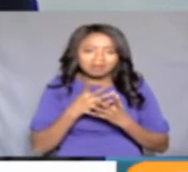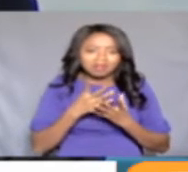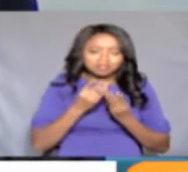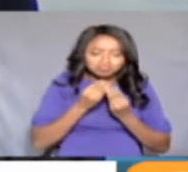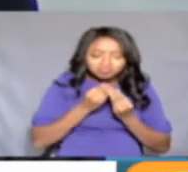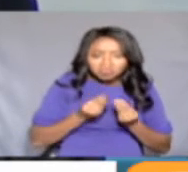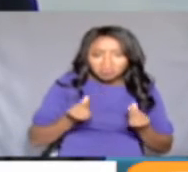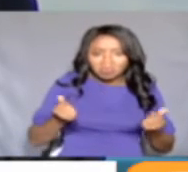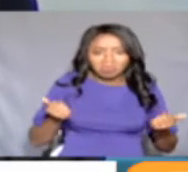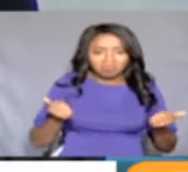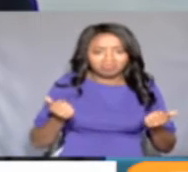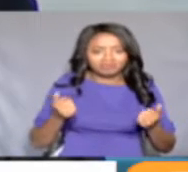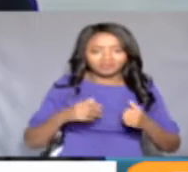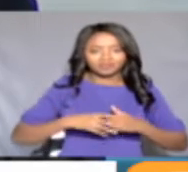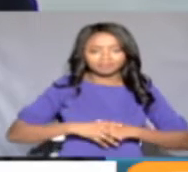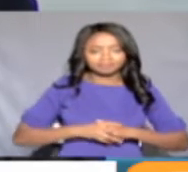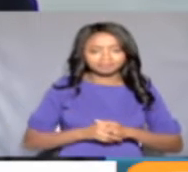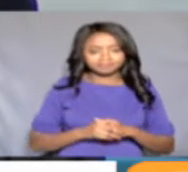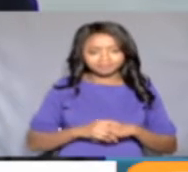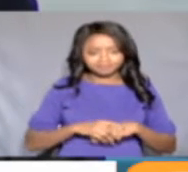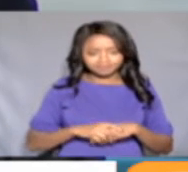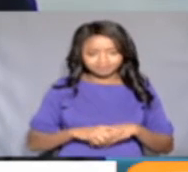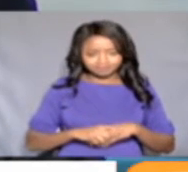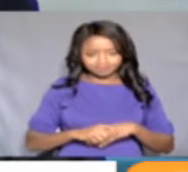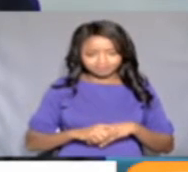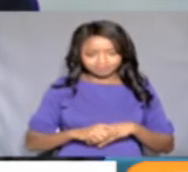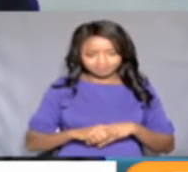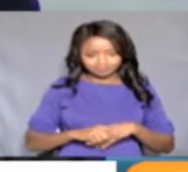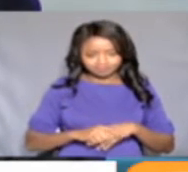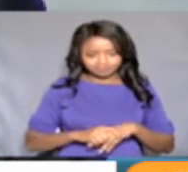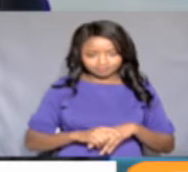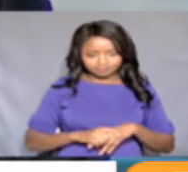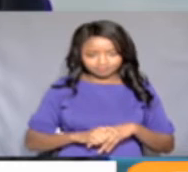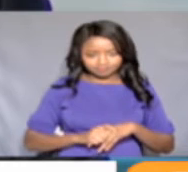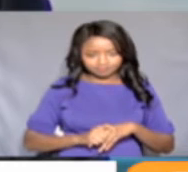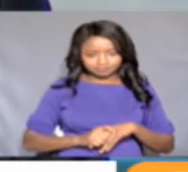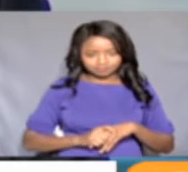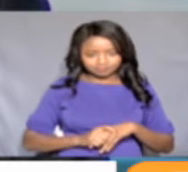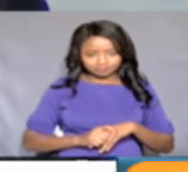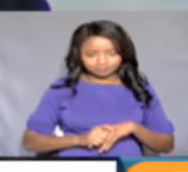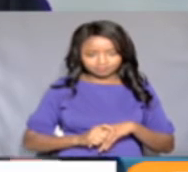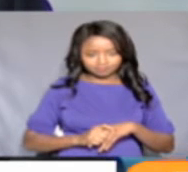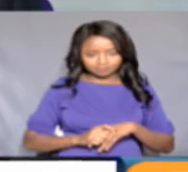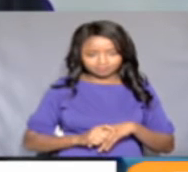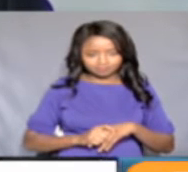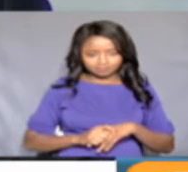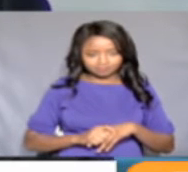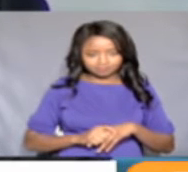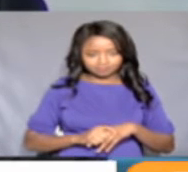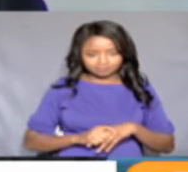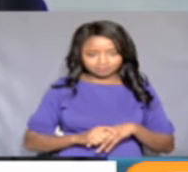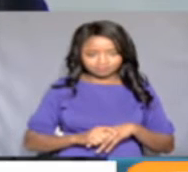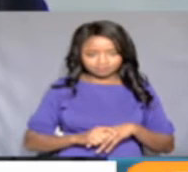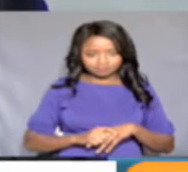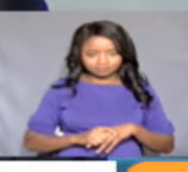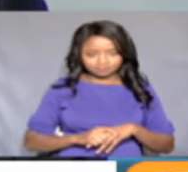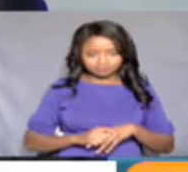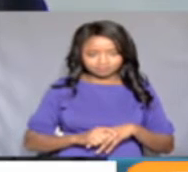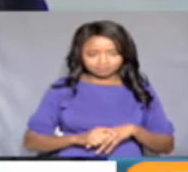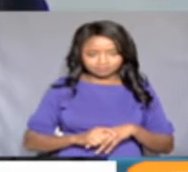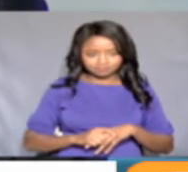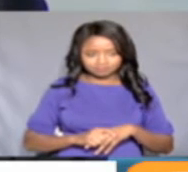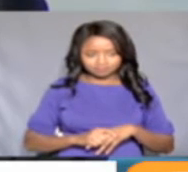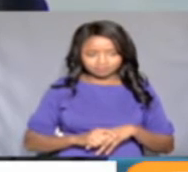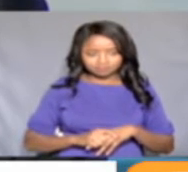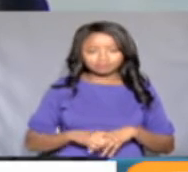of the compounds, cannabinoids, they're used as antiemetics, particularly used for treatment of people that are receiving chemotherapy. Mm-hmm.